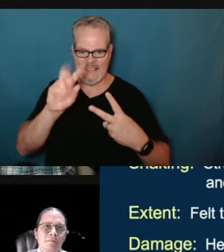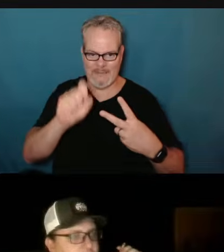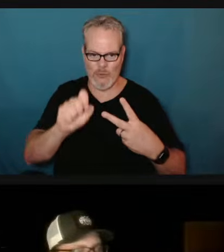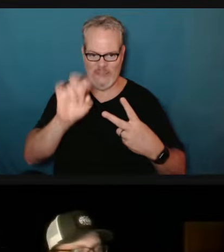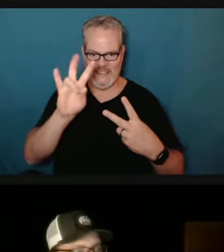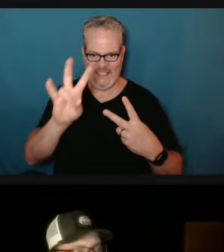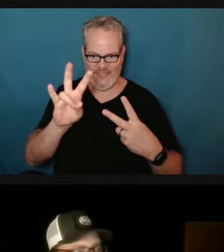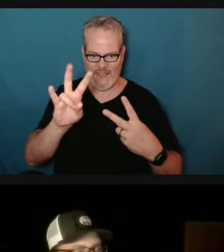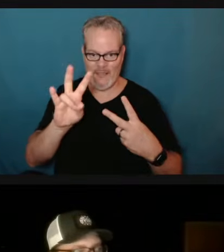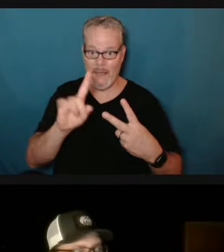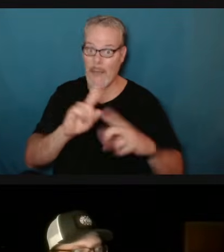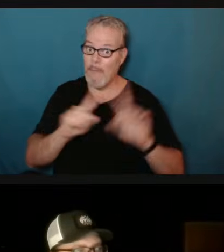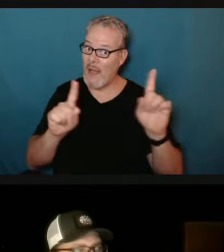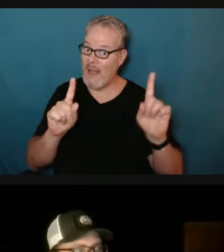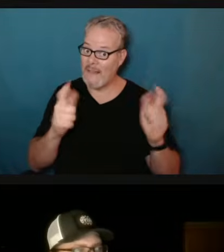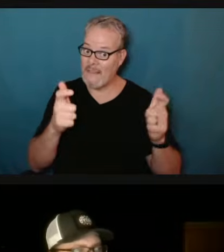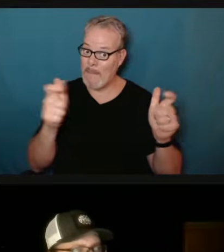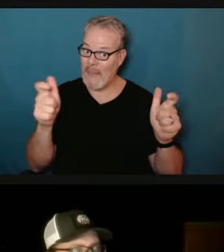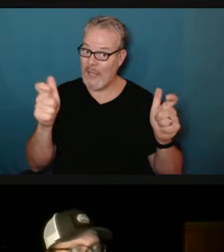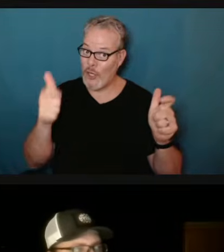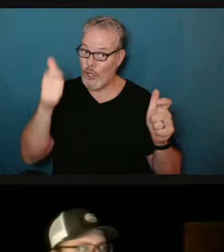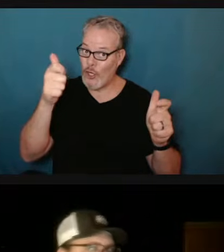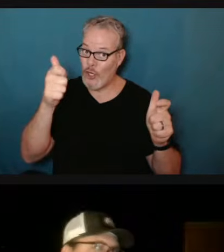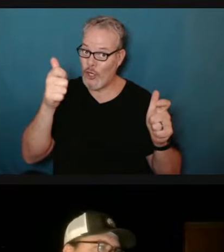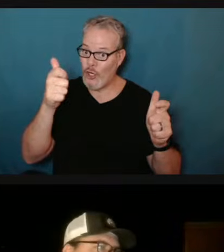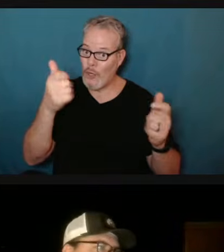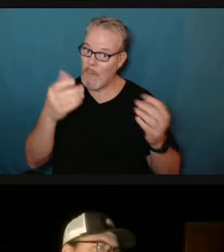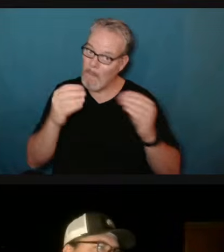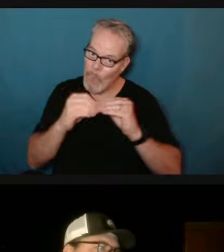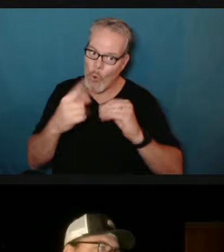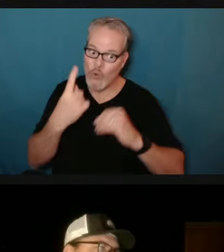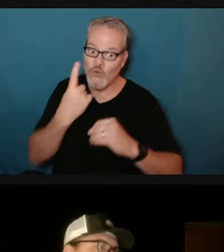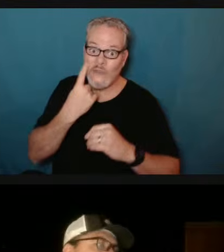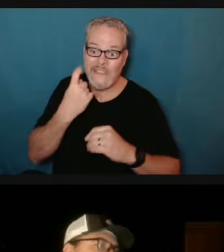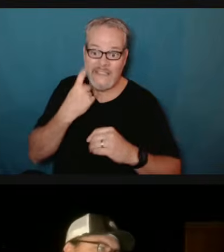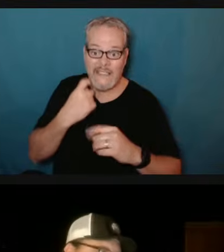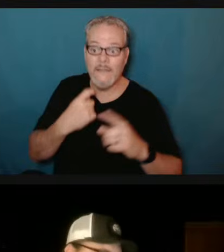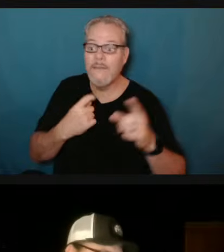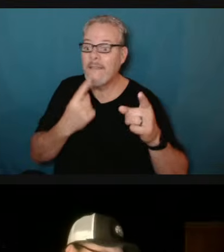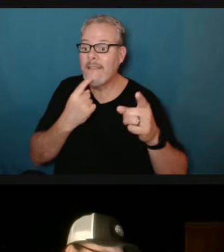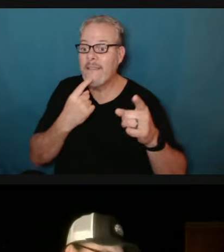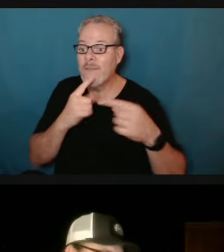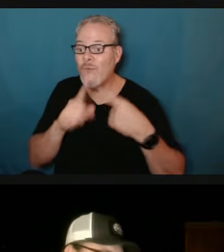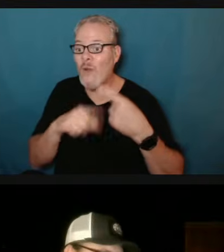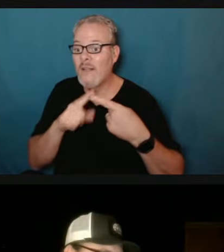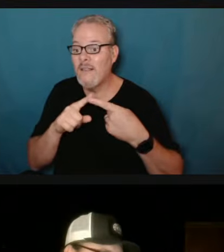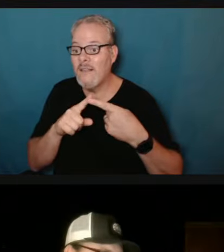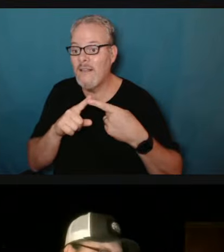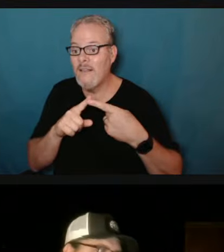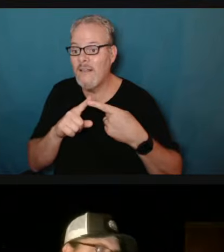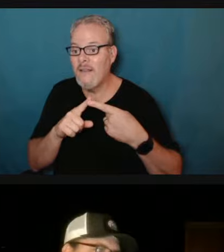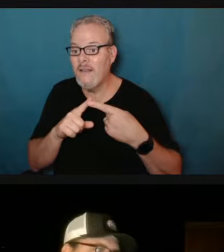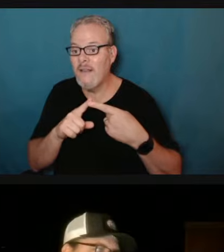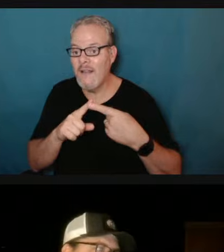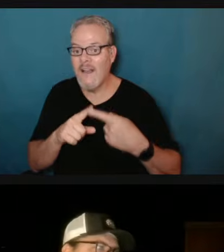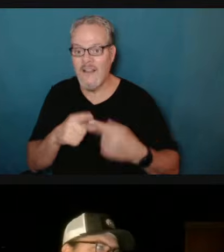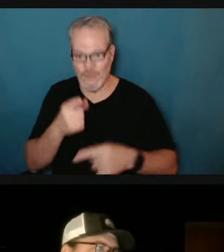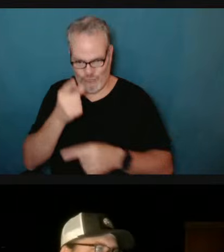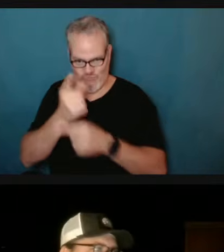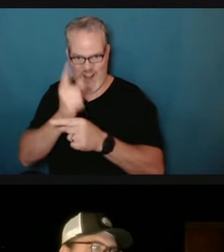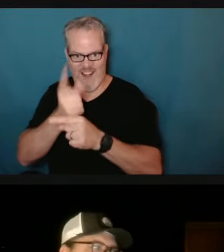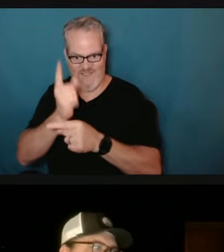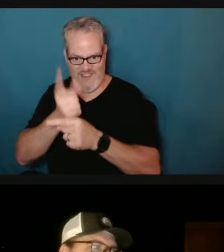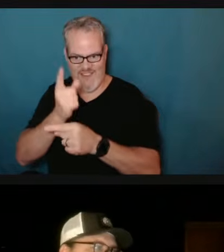there's actually a bigger one, more recent. Cindy even mentioned it. 6.9 May 2018. Yay, you get the